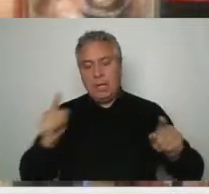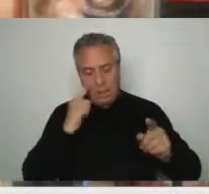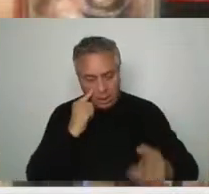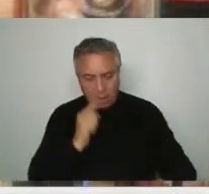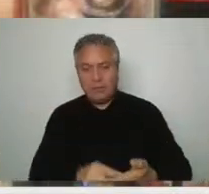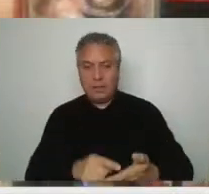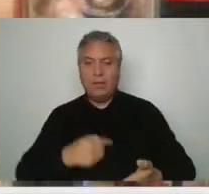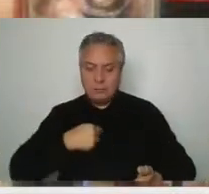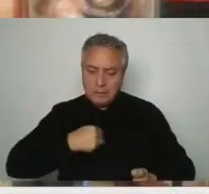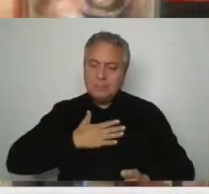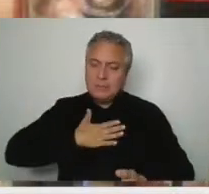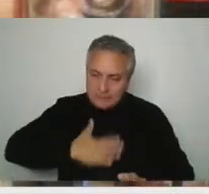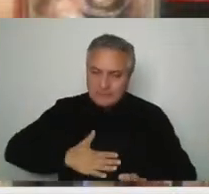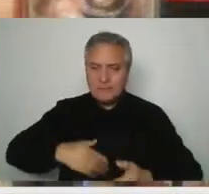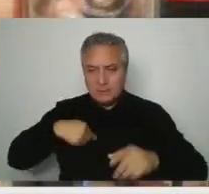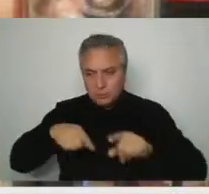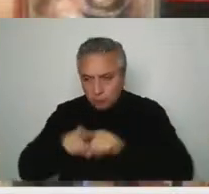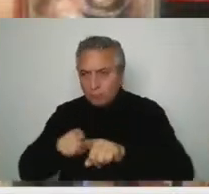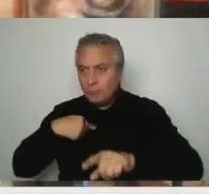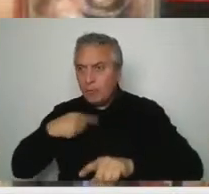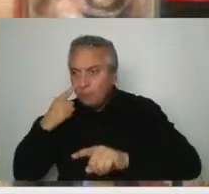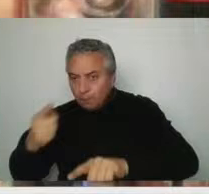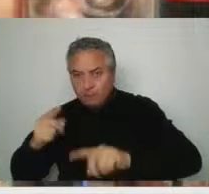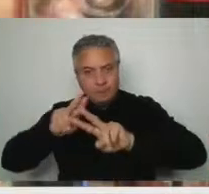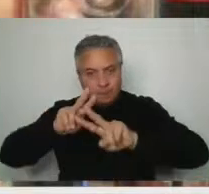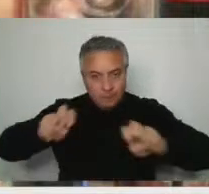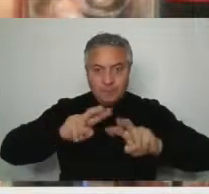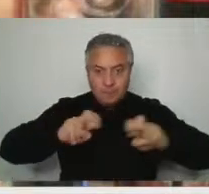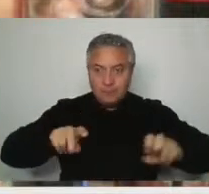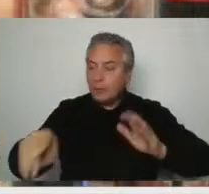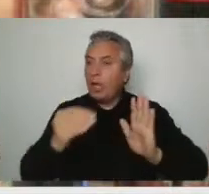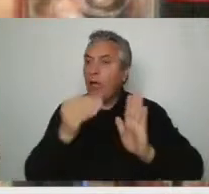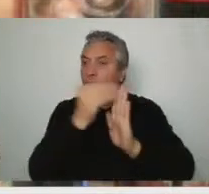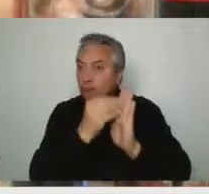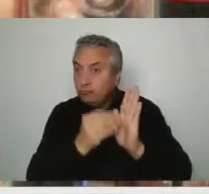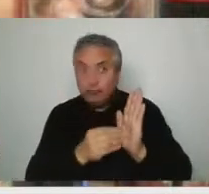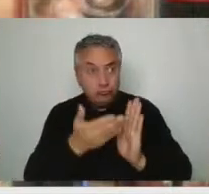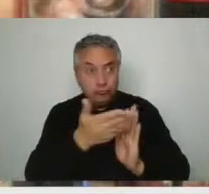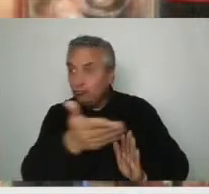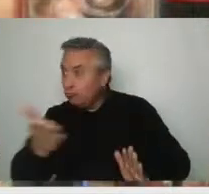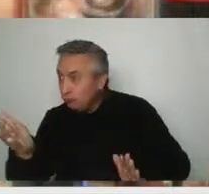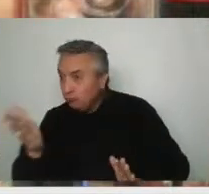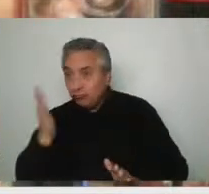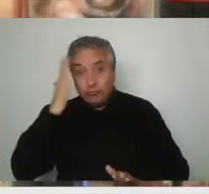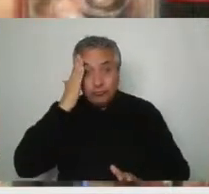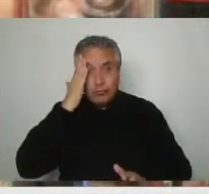resources to have more information on teachers,